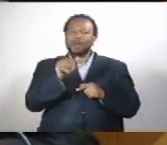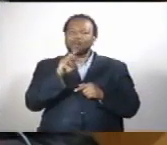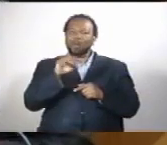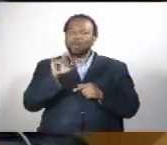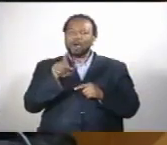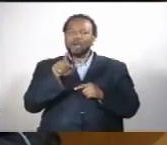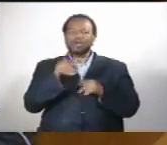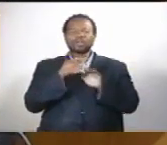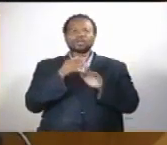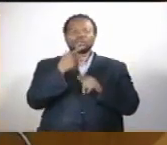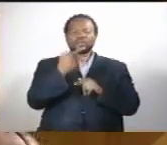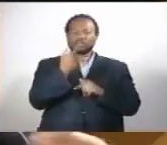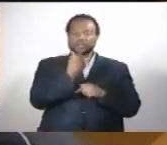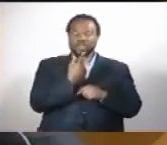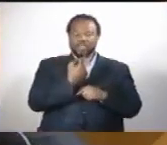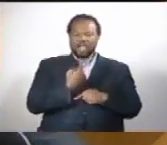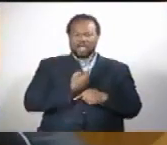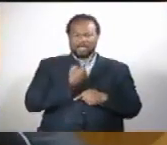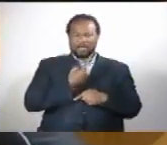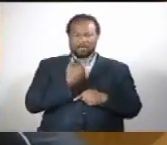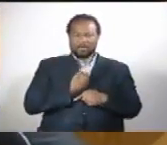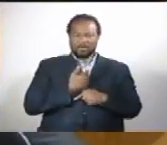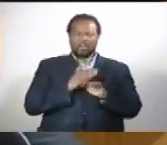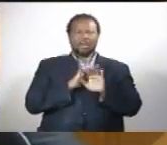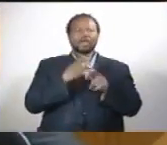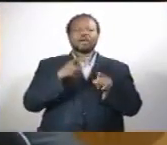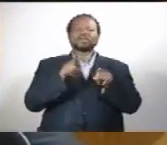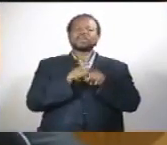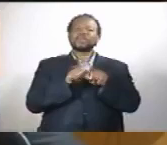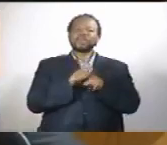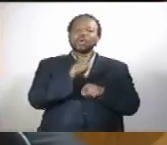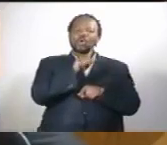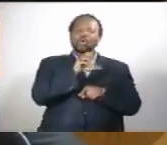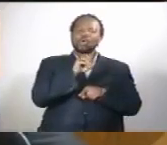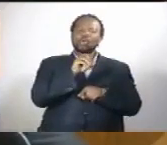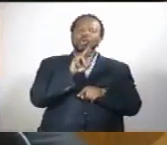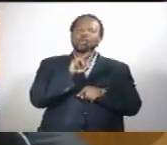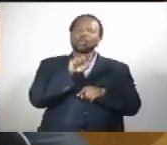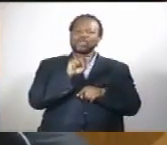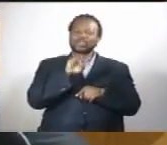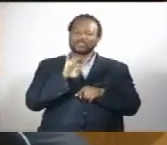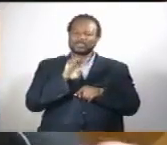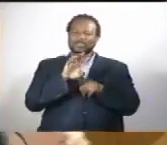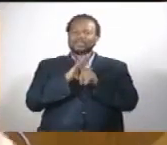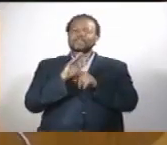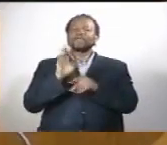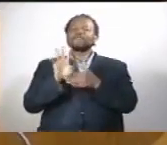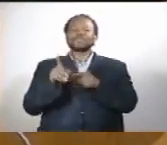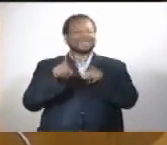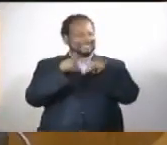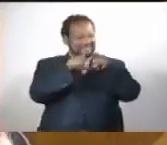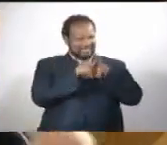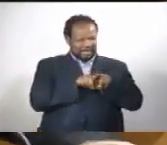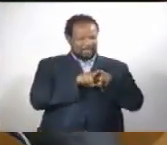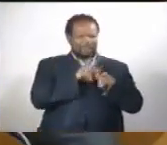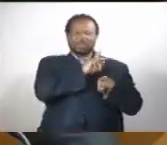state. But there is an even more appropriate quote by King Louis XIV relevant to the whole Nkandla saga. And I quote,